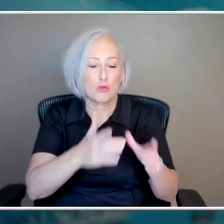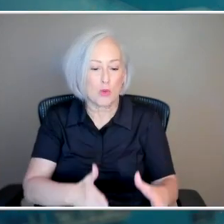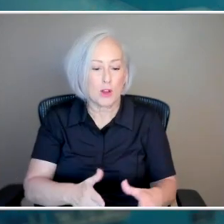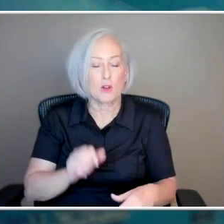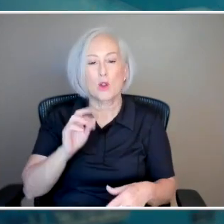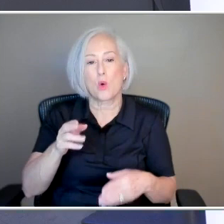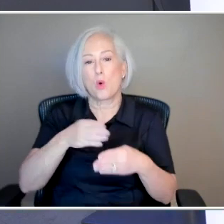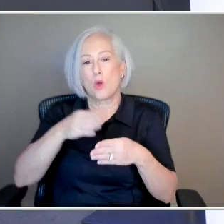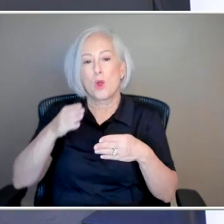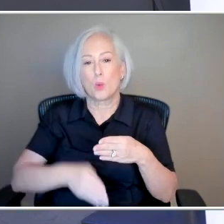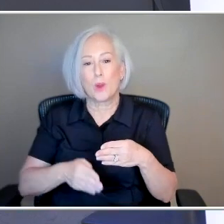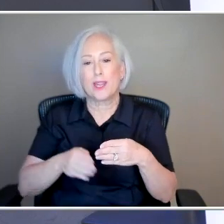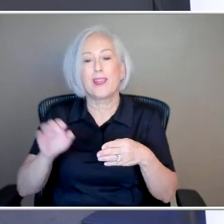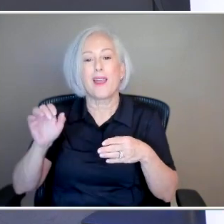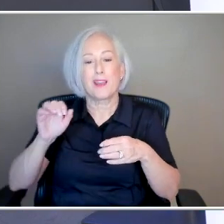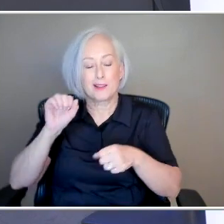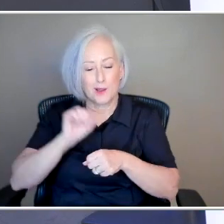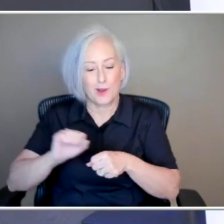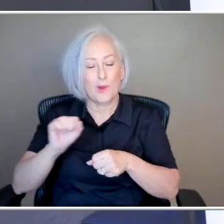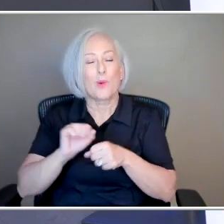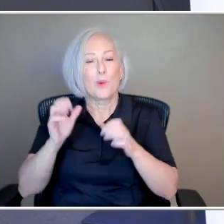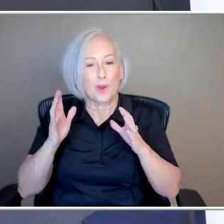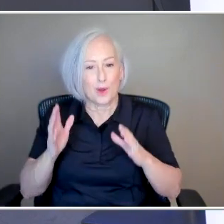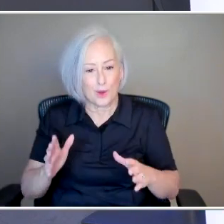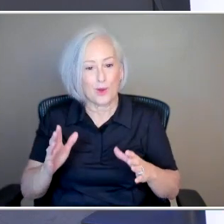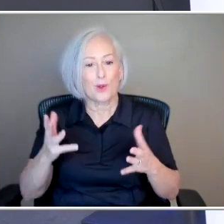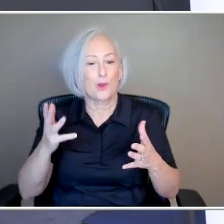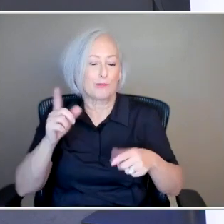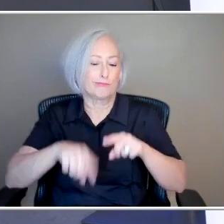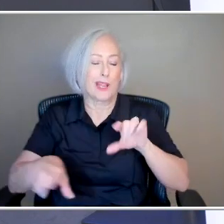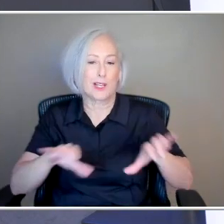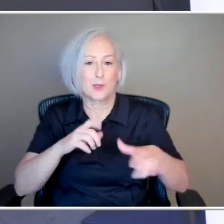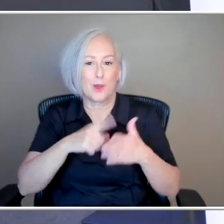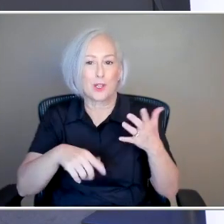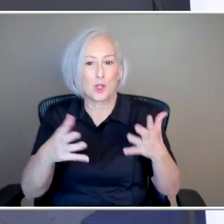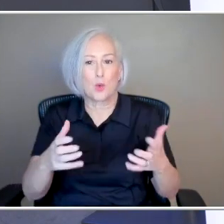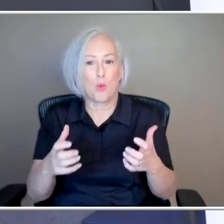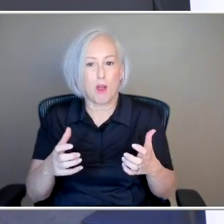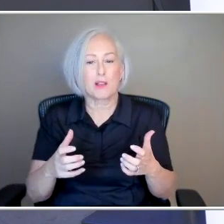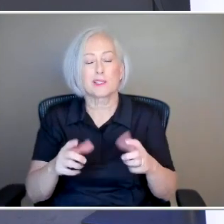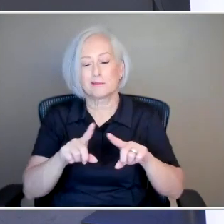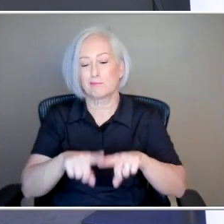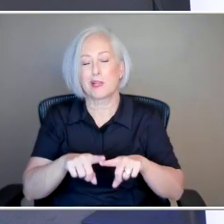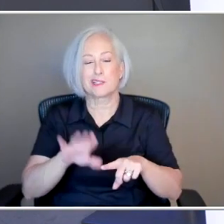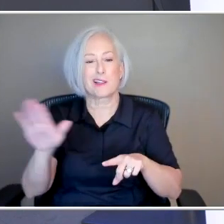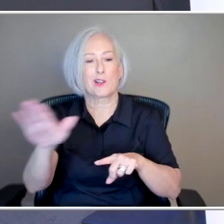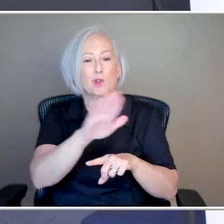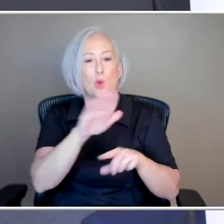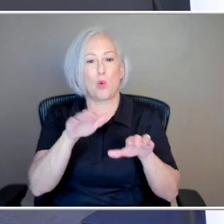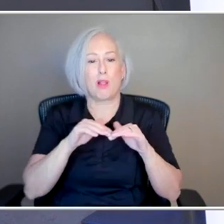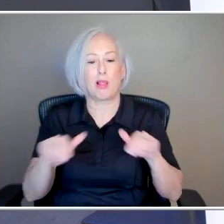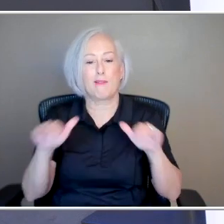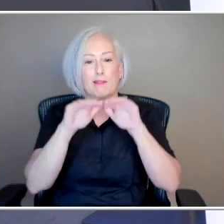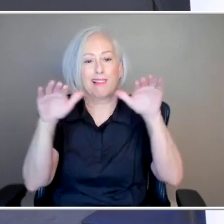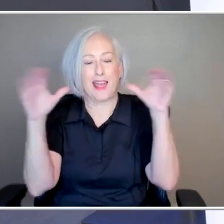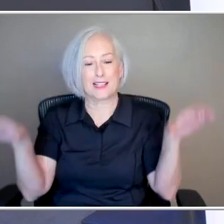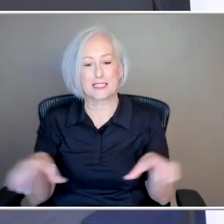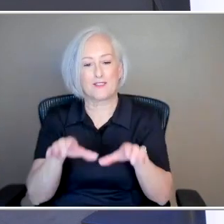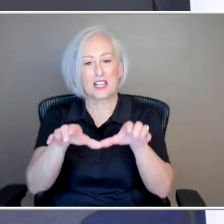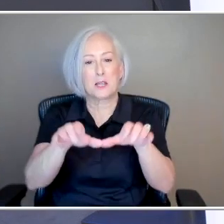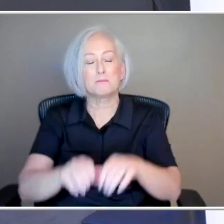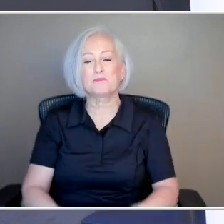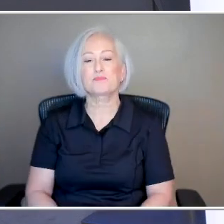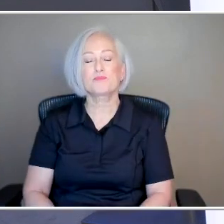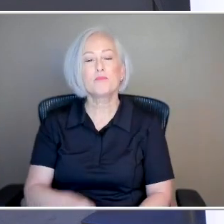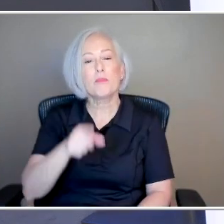it makes sense. So the limitations can vary from your Yes. your level of activity. You told us that it's something that